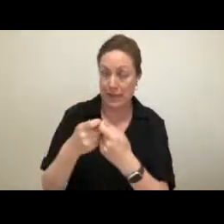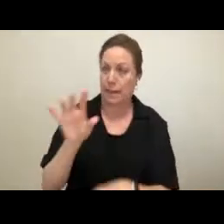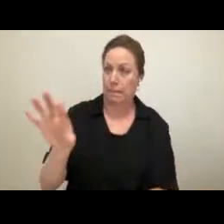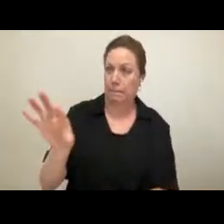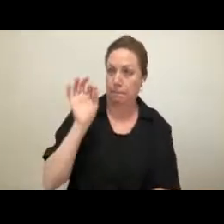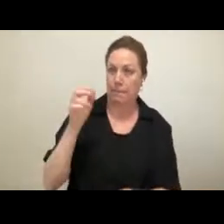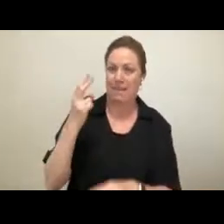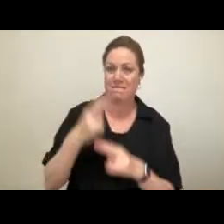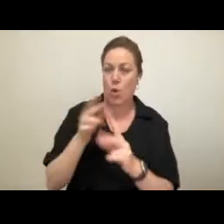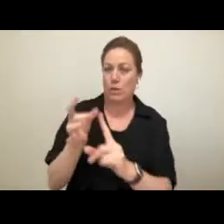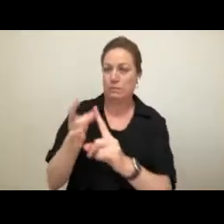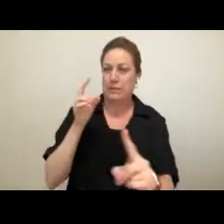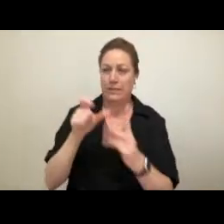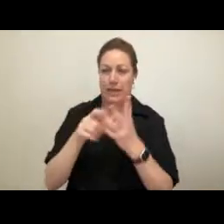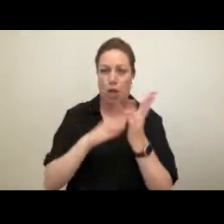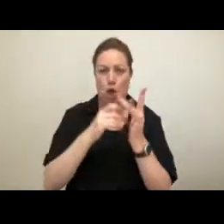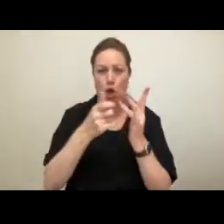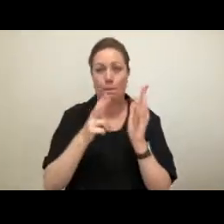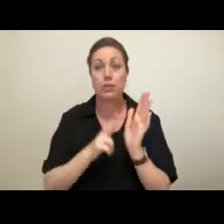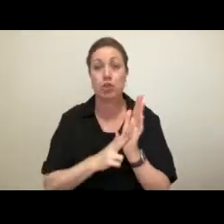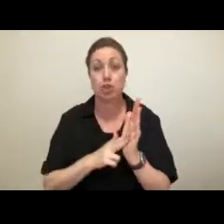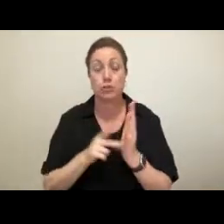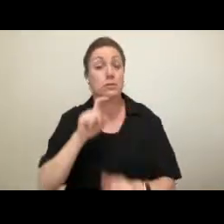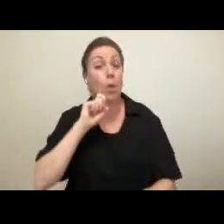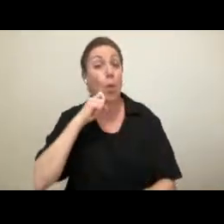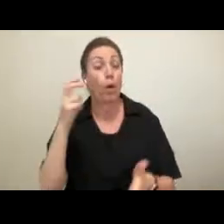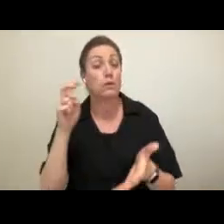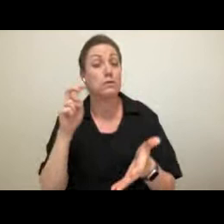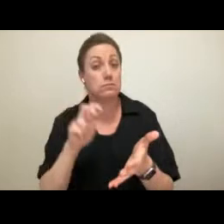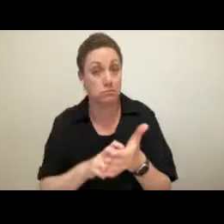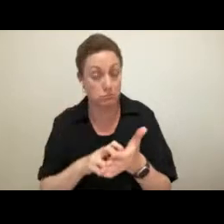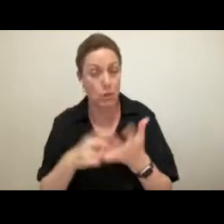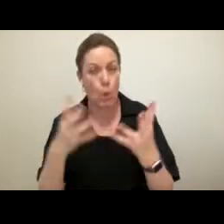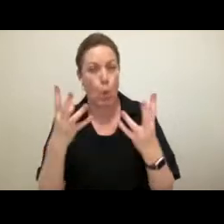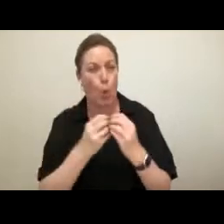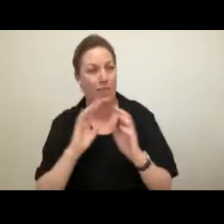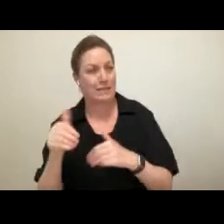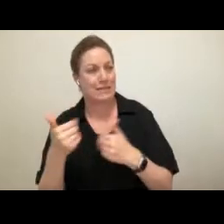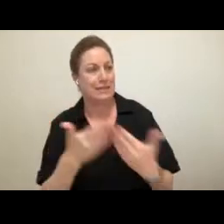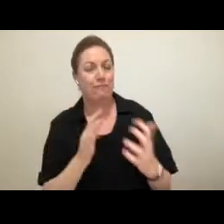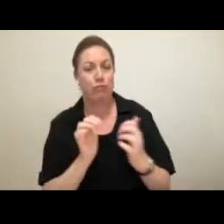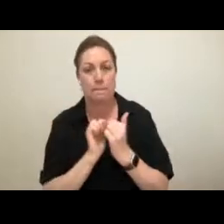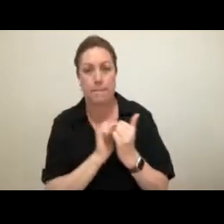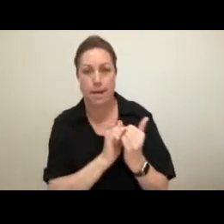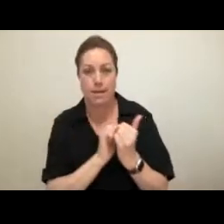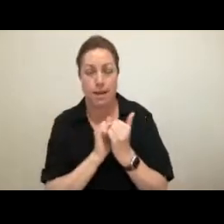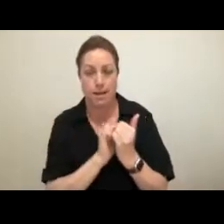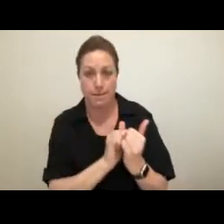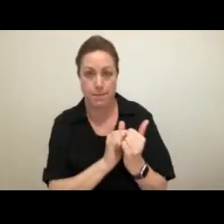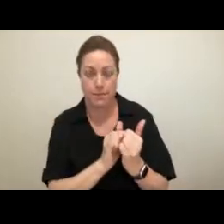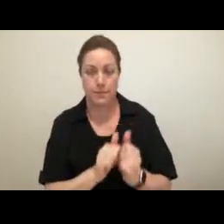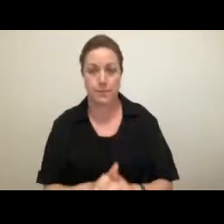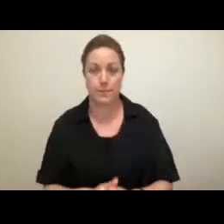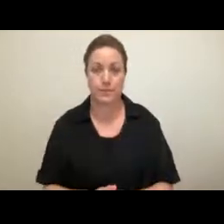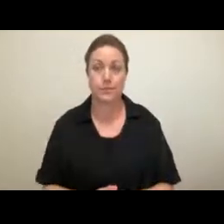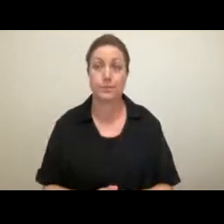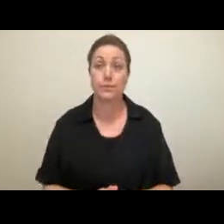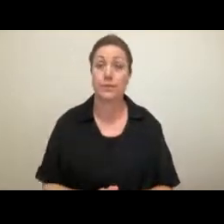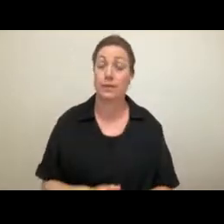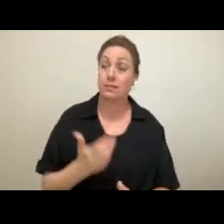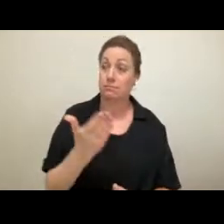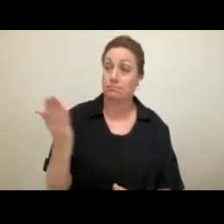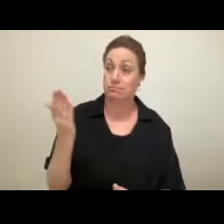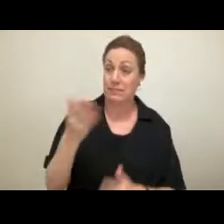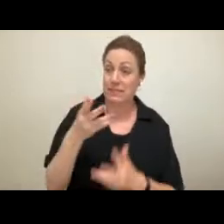this delivery partner who is running the line, and they proceed to design, development, delivery